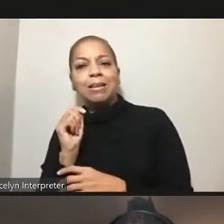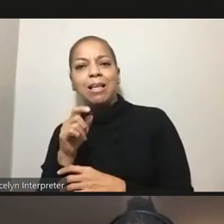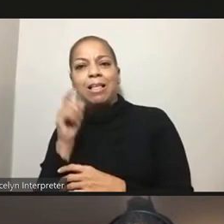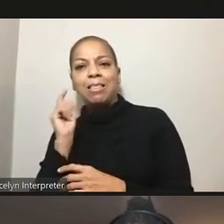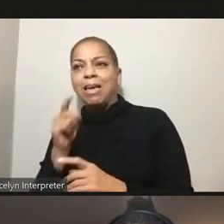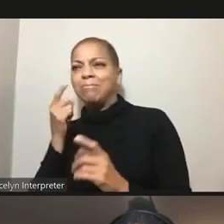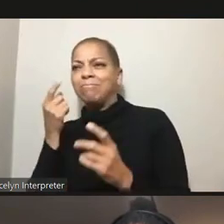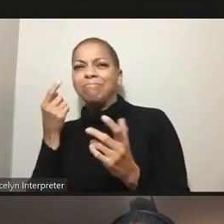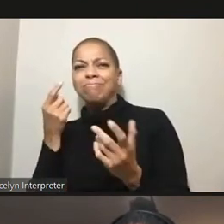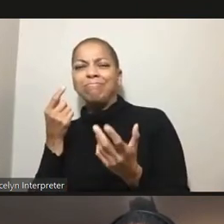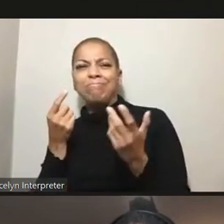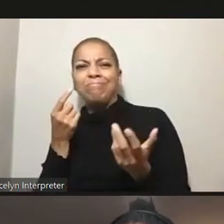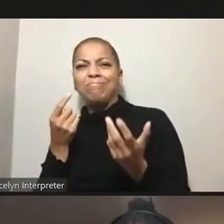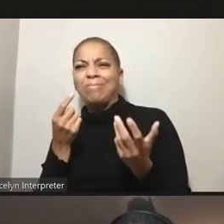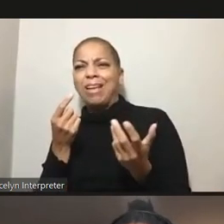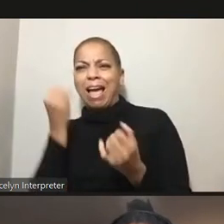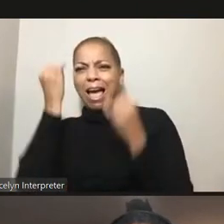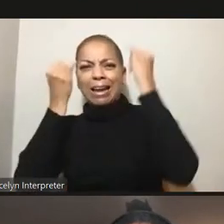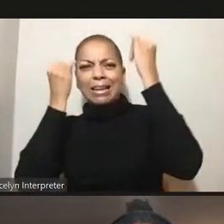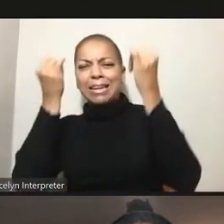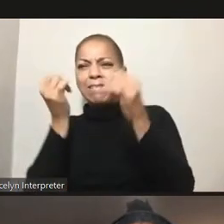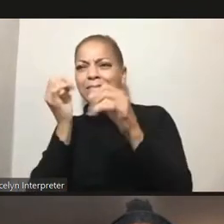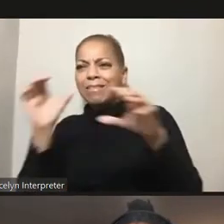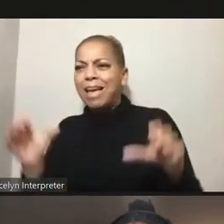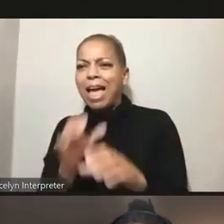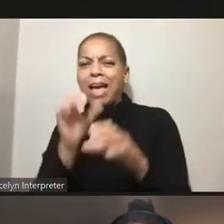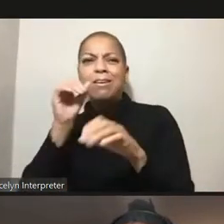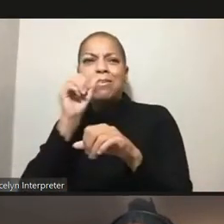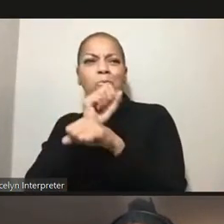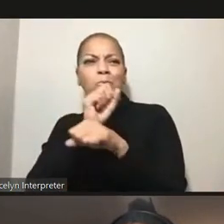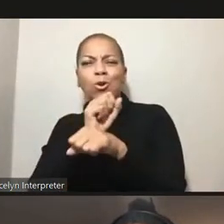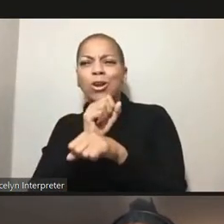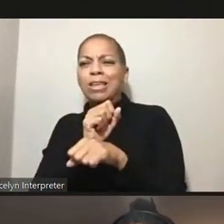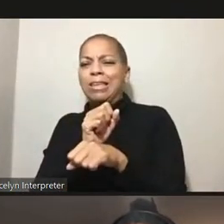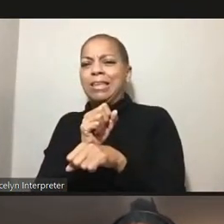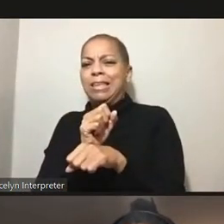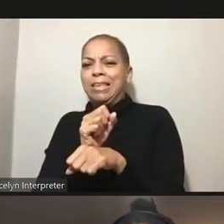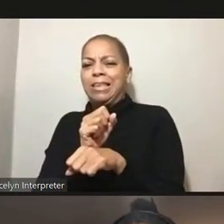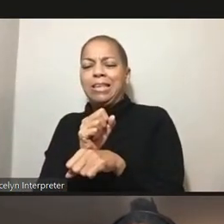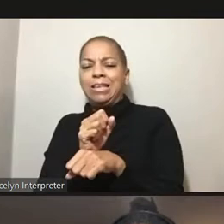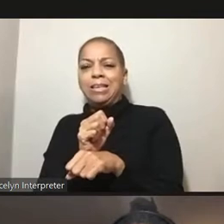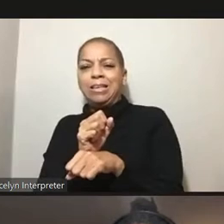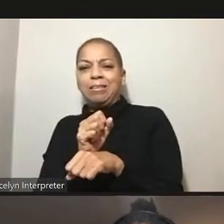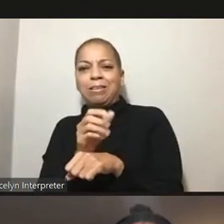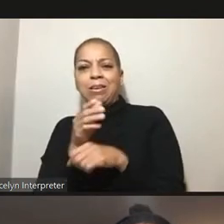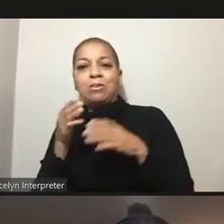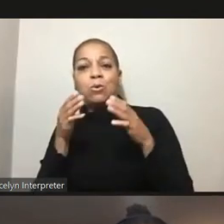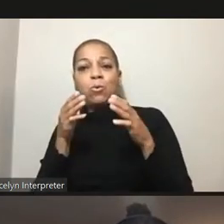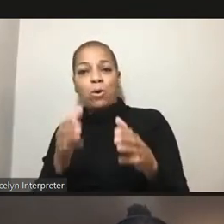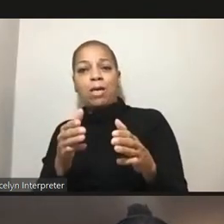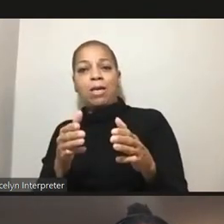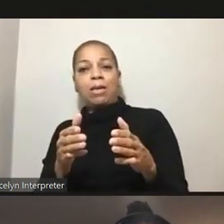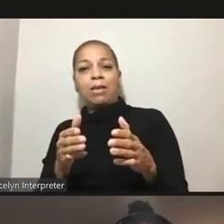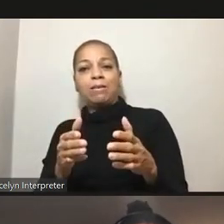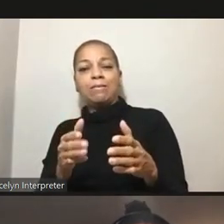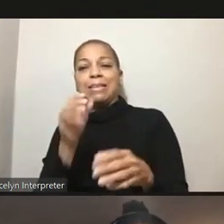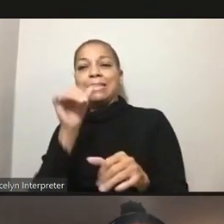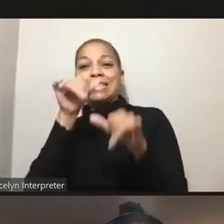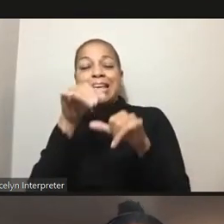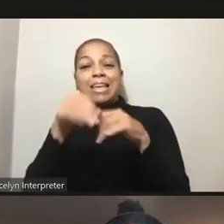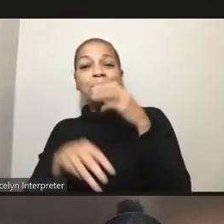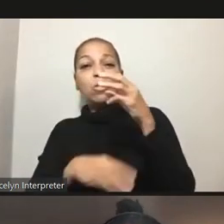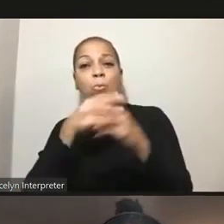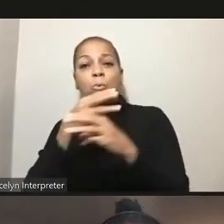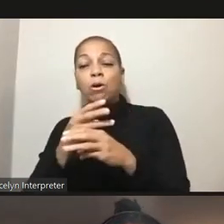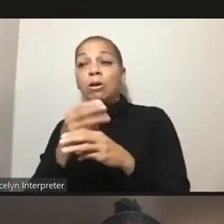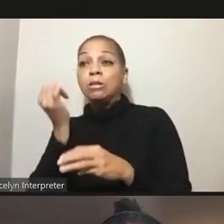of working is a way to stay in the world. If I did not have art, I